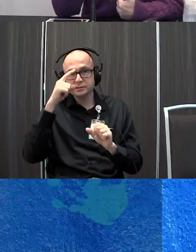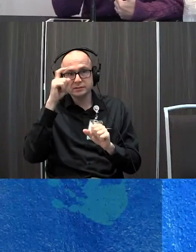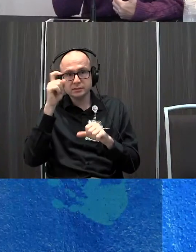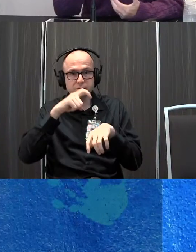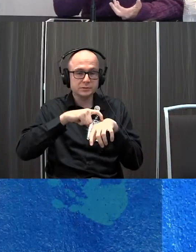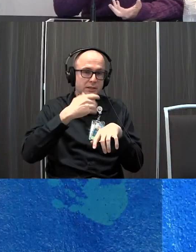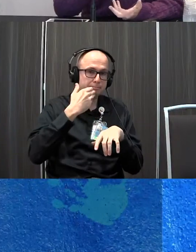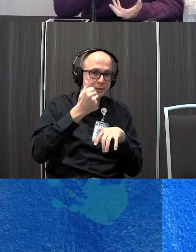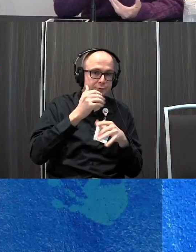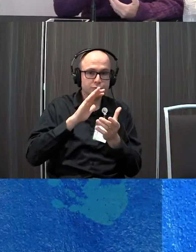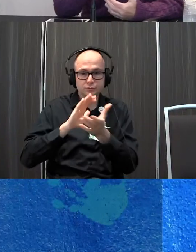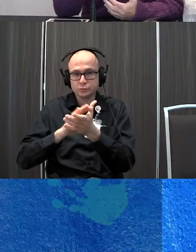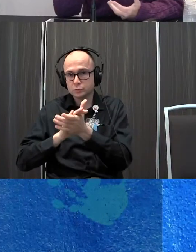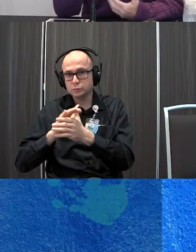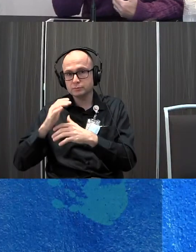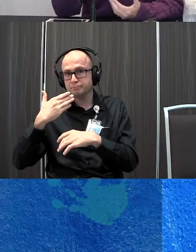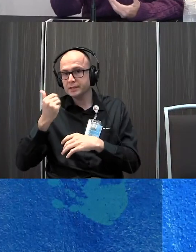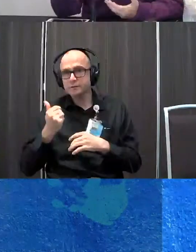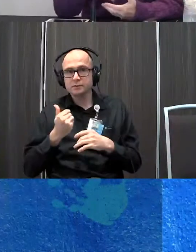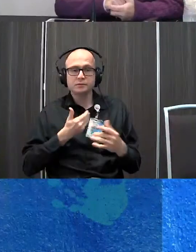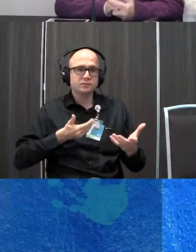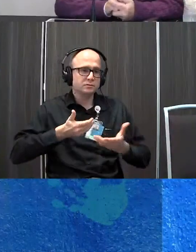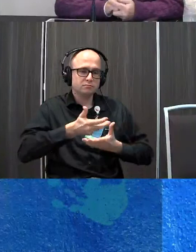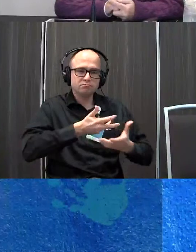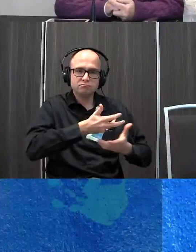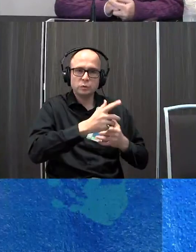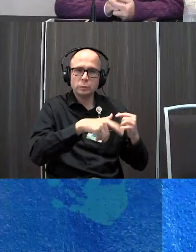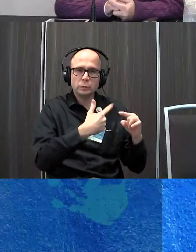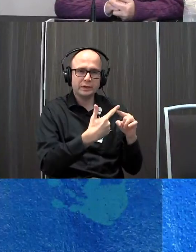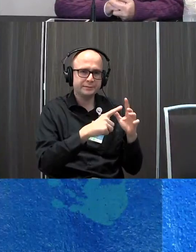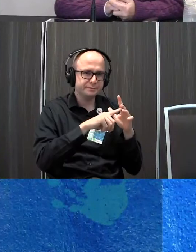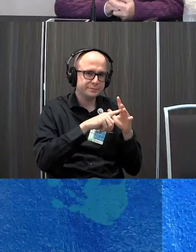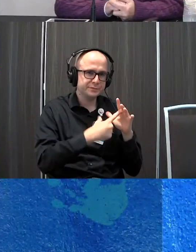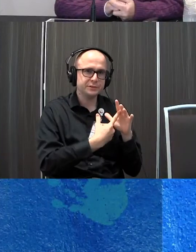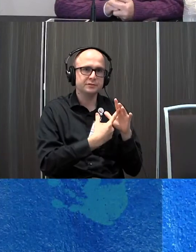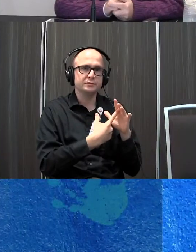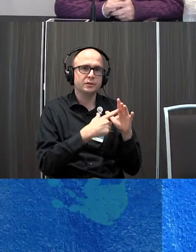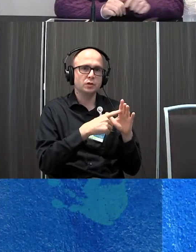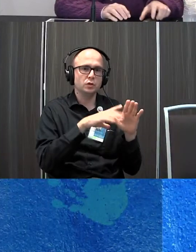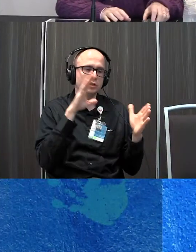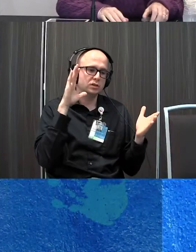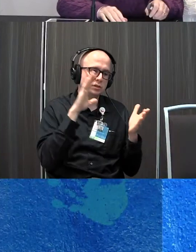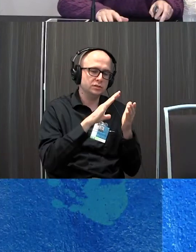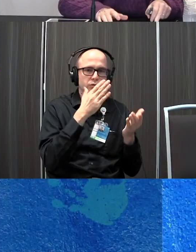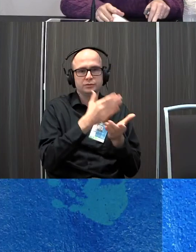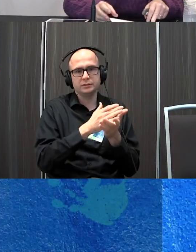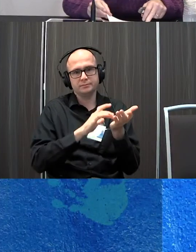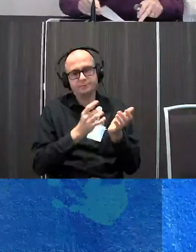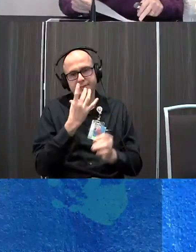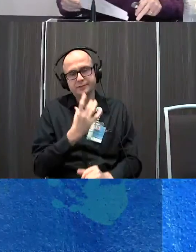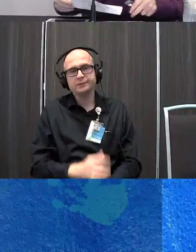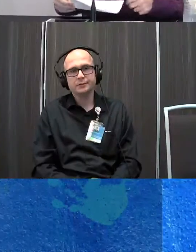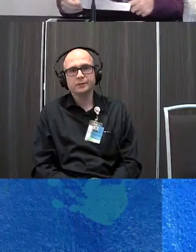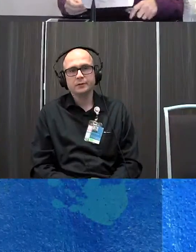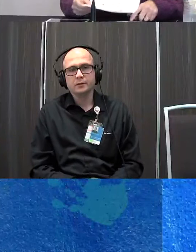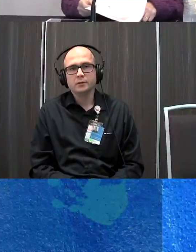better time? Is it in school that is a better time? Kind of talking through when might we think about tapering or stopping medications.